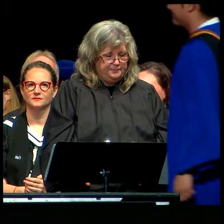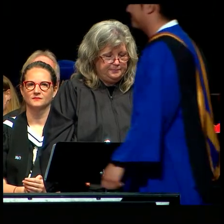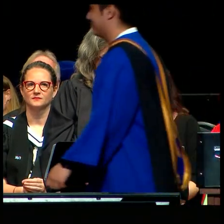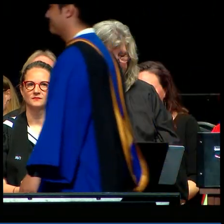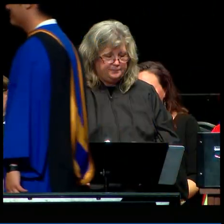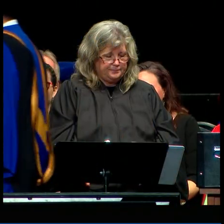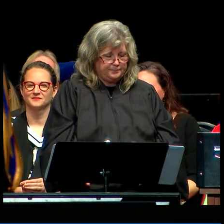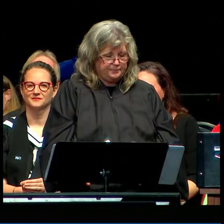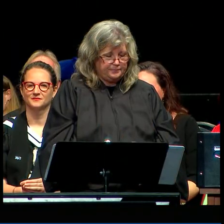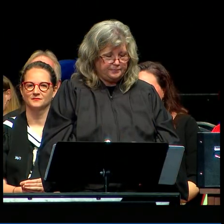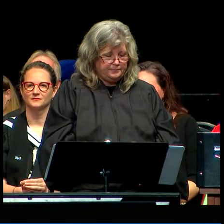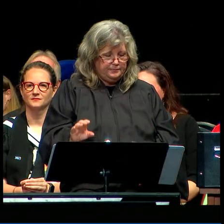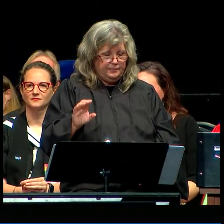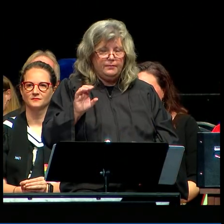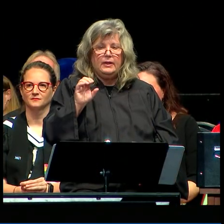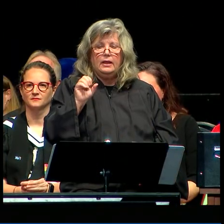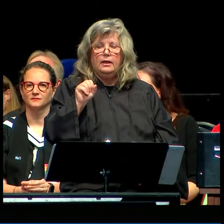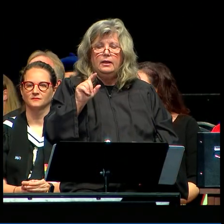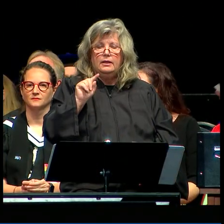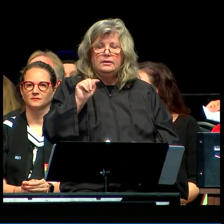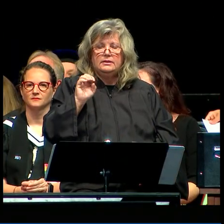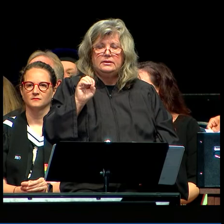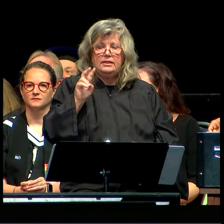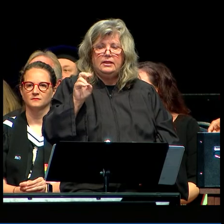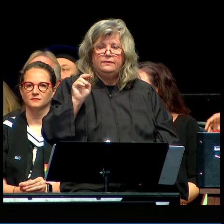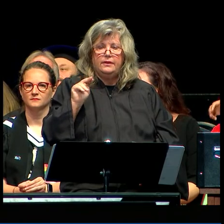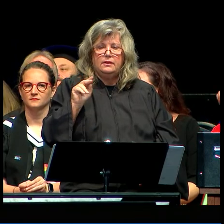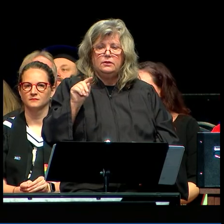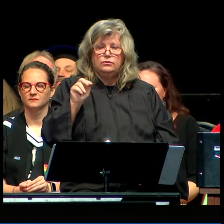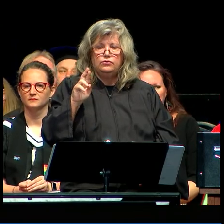Stephen Tran, with distinction.